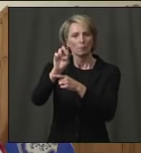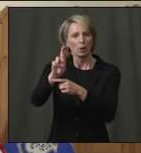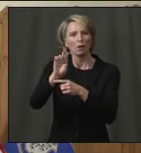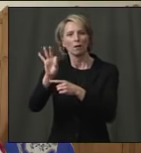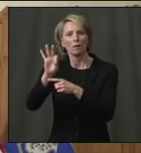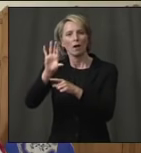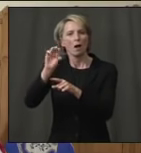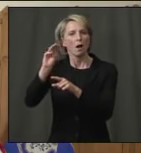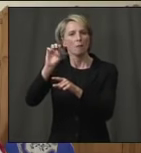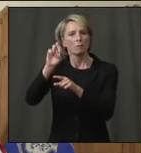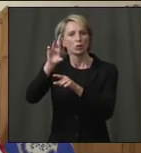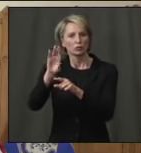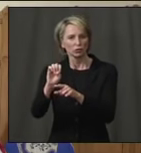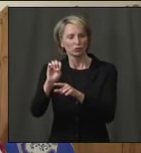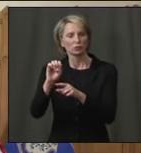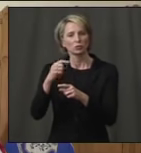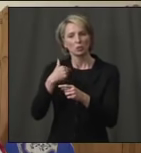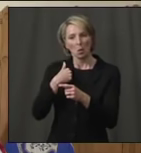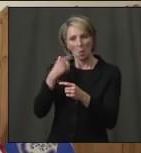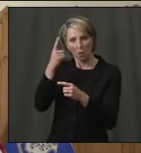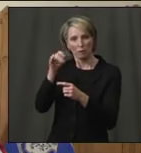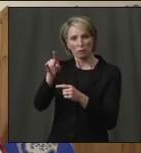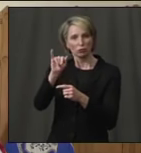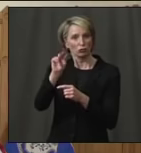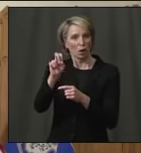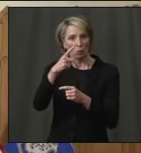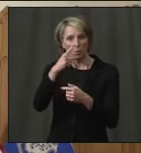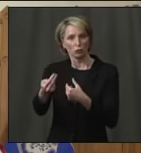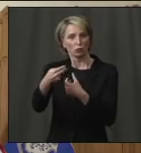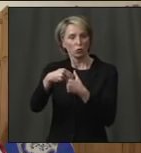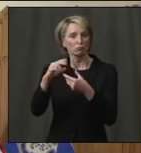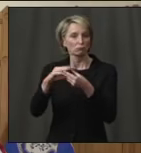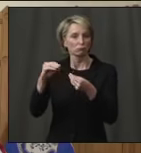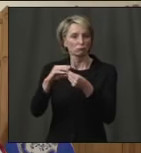Thank you, Governor, for having me today, and I'm sorry for those